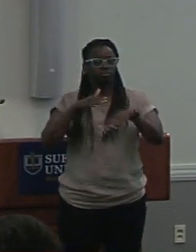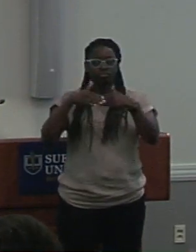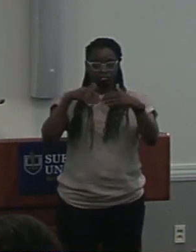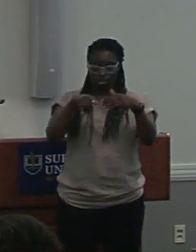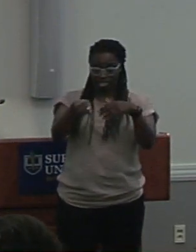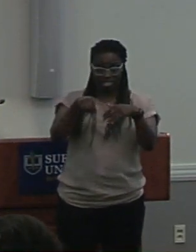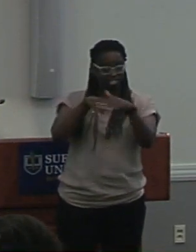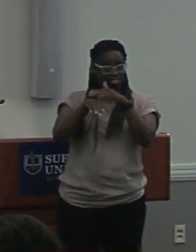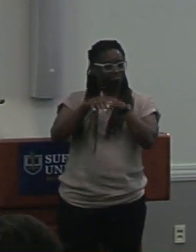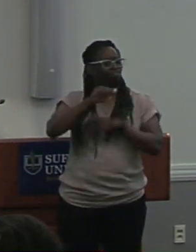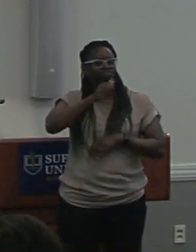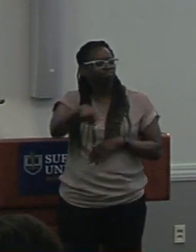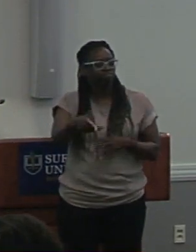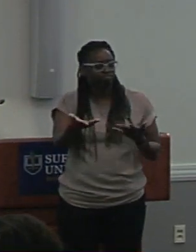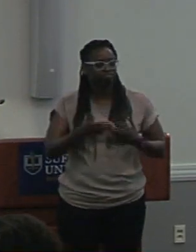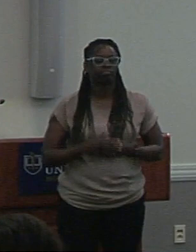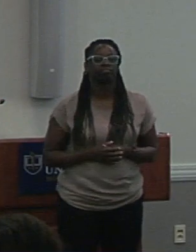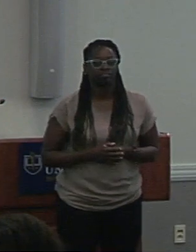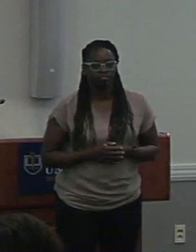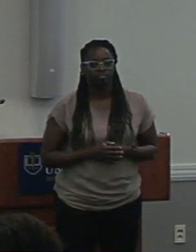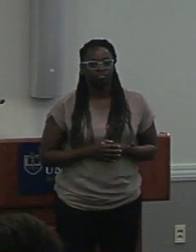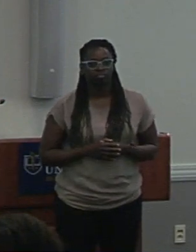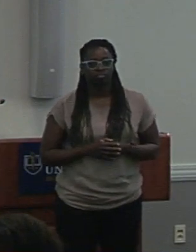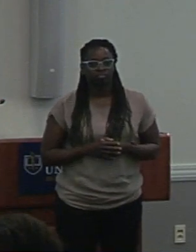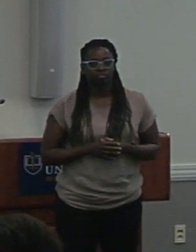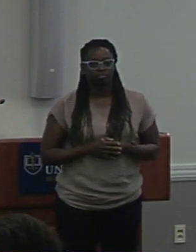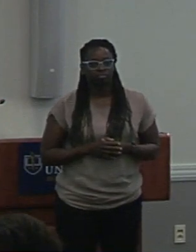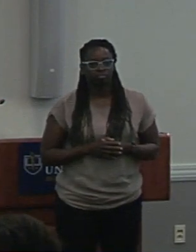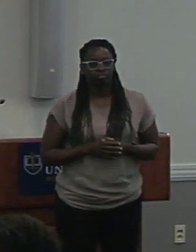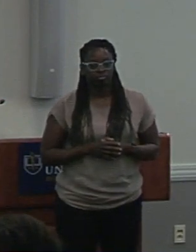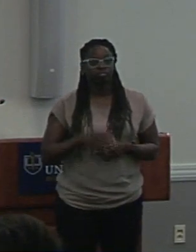if some of them slide off,